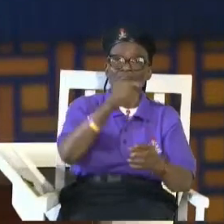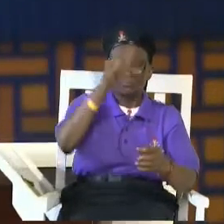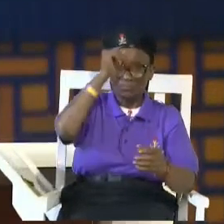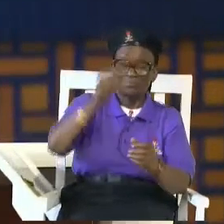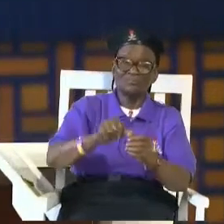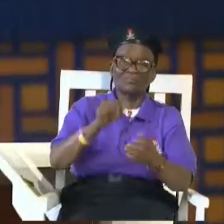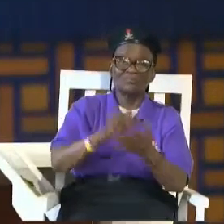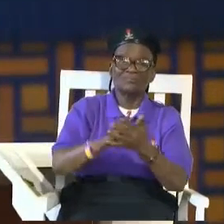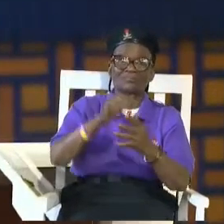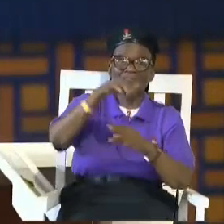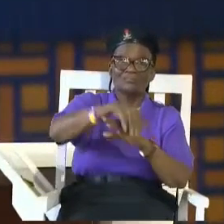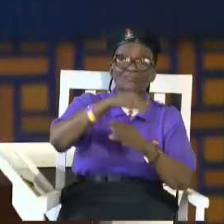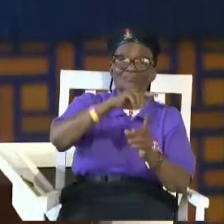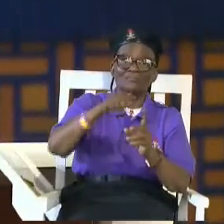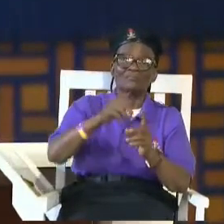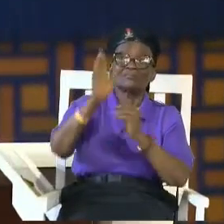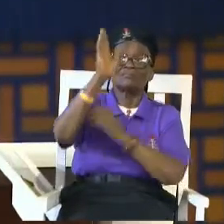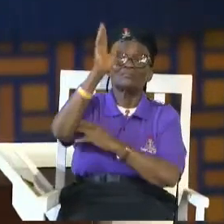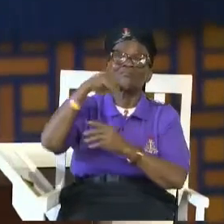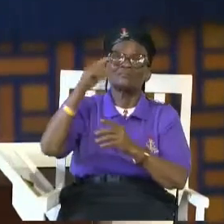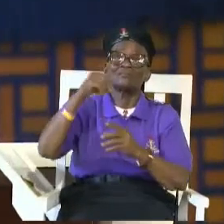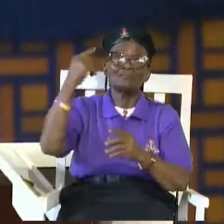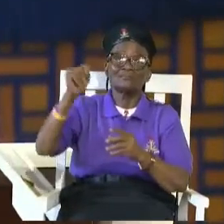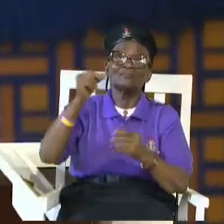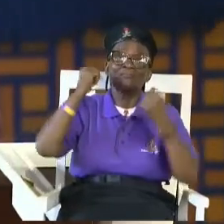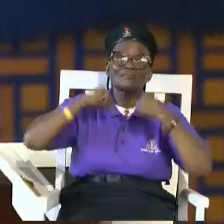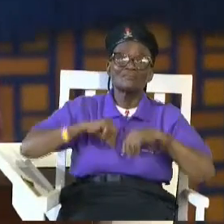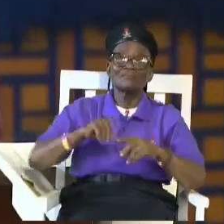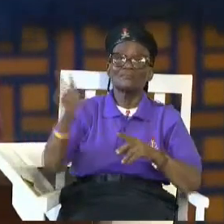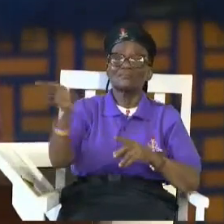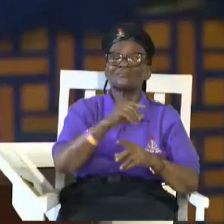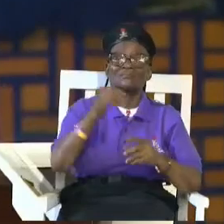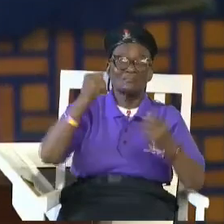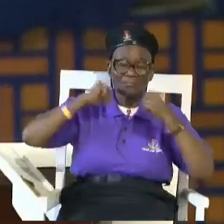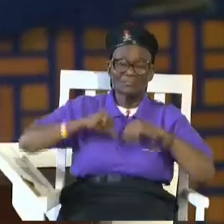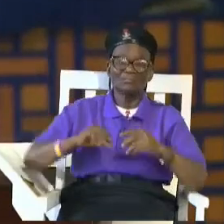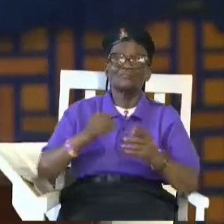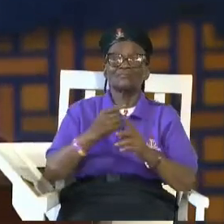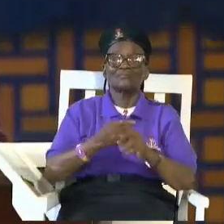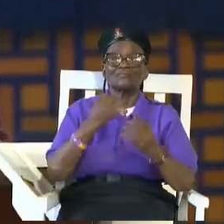God said the dress you are wearing from now on is anointed.